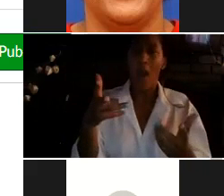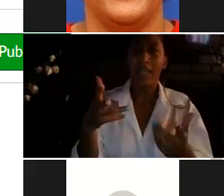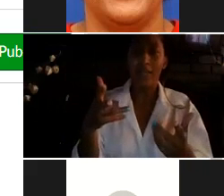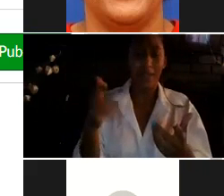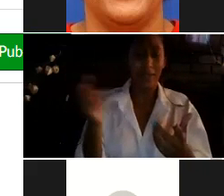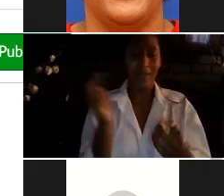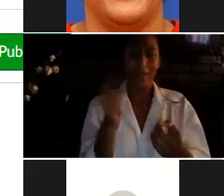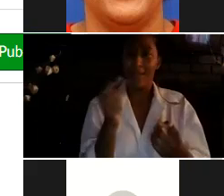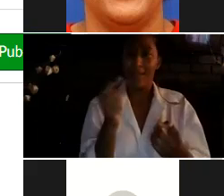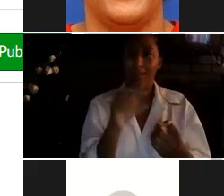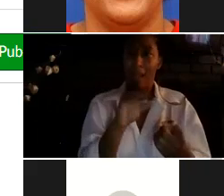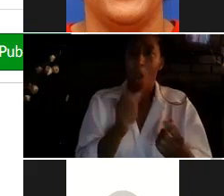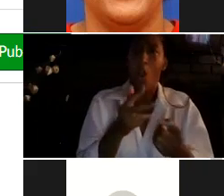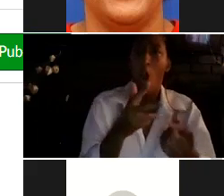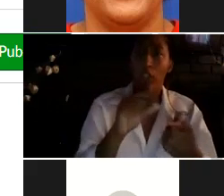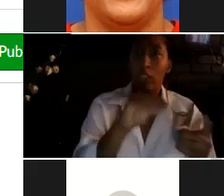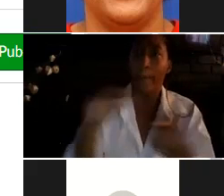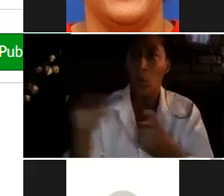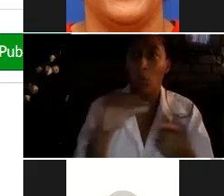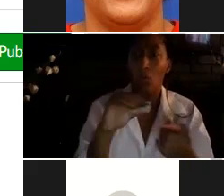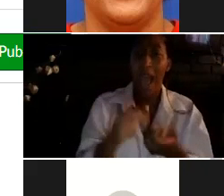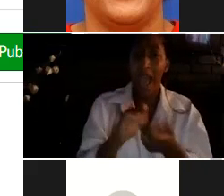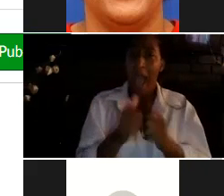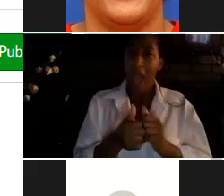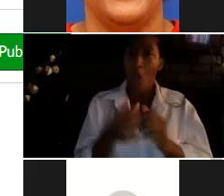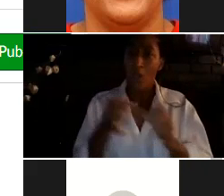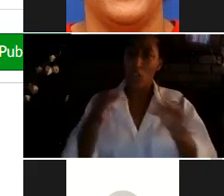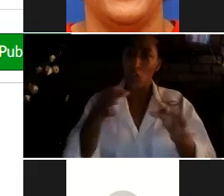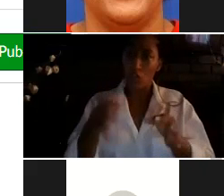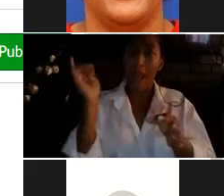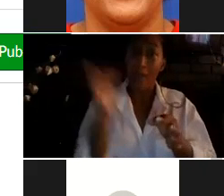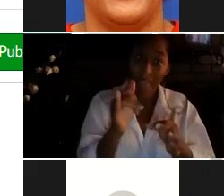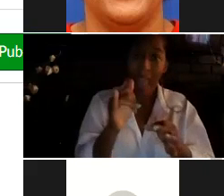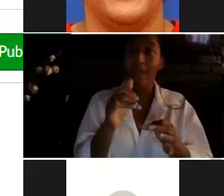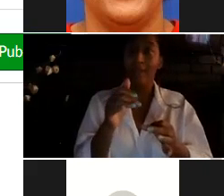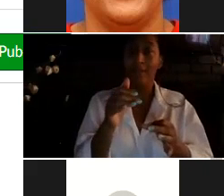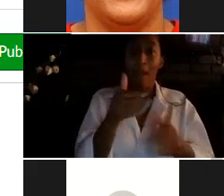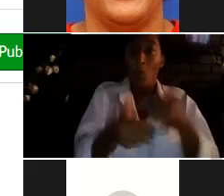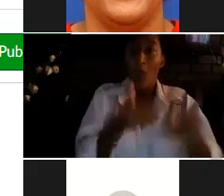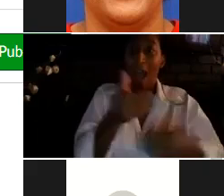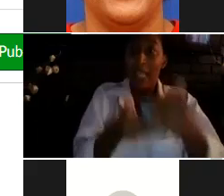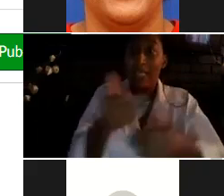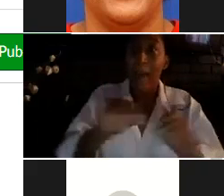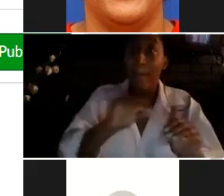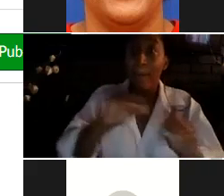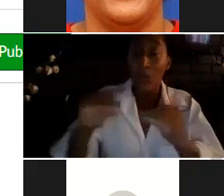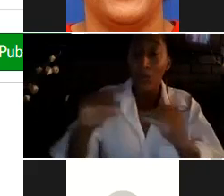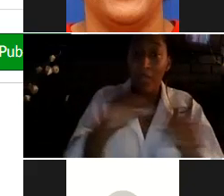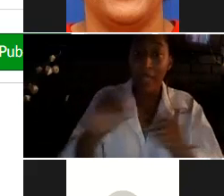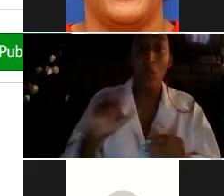motion? We're going to be looking at properties like position, speed, velocity, and